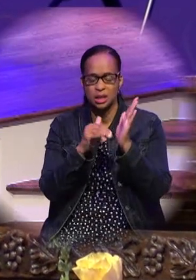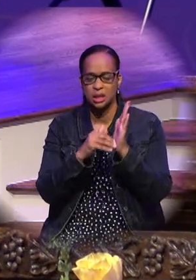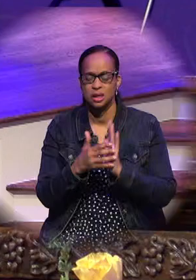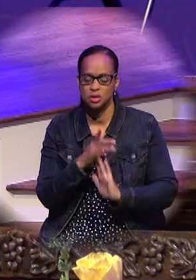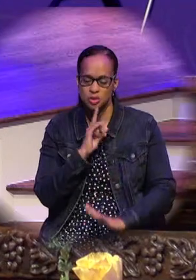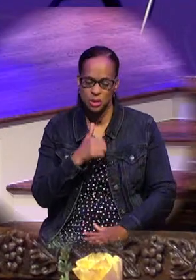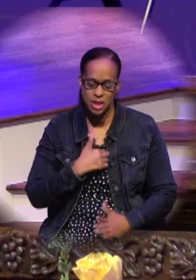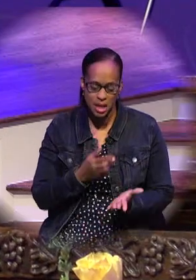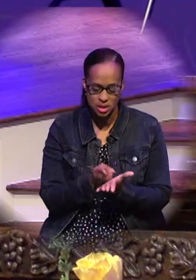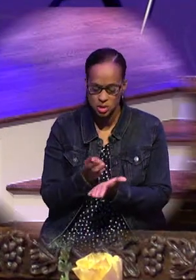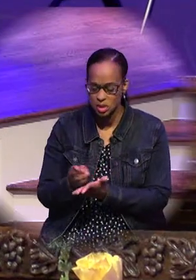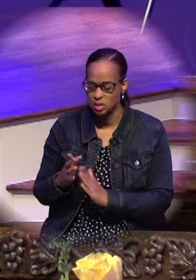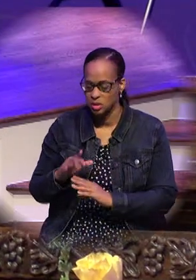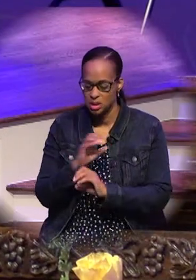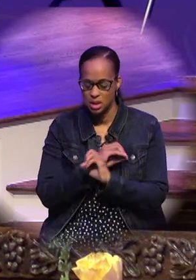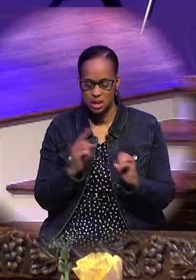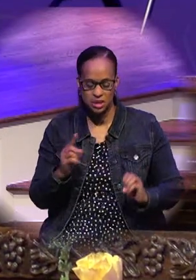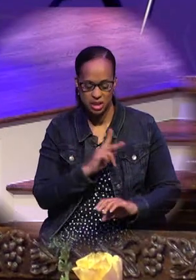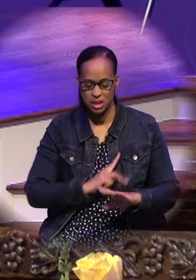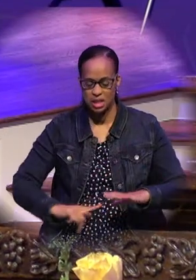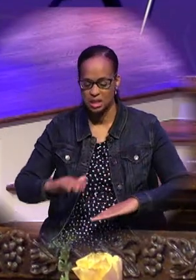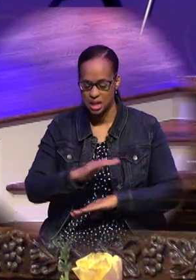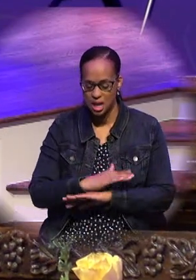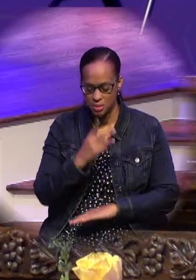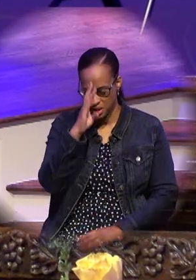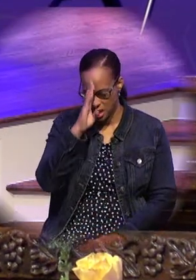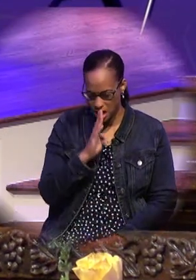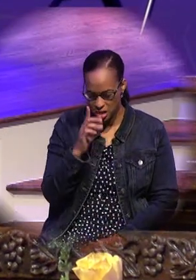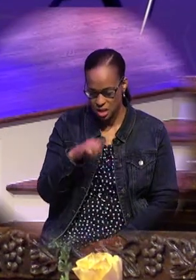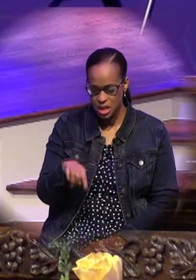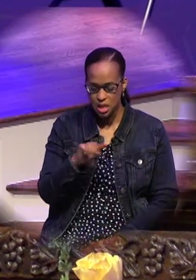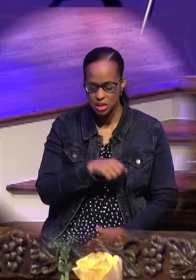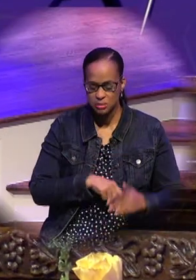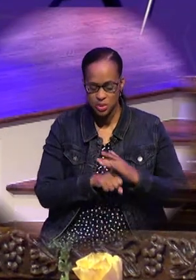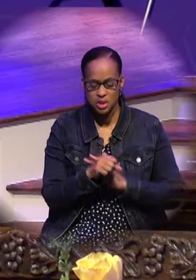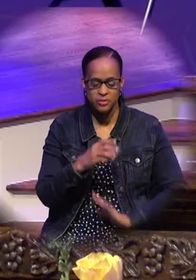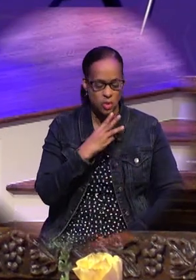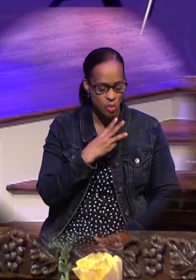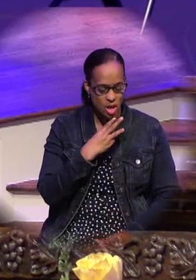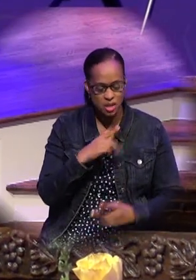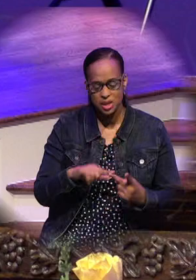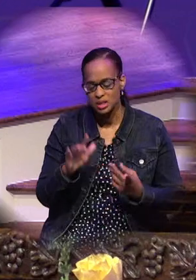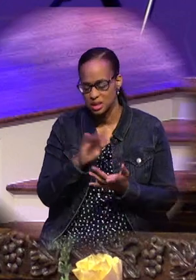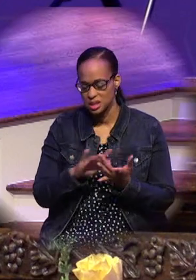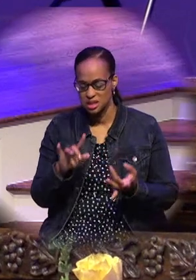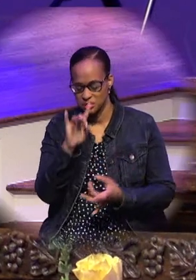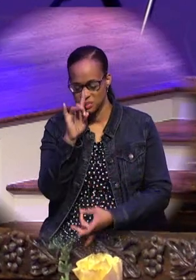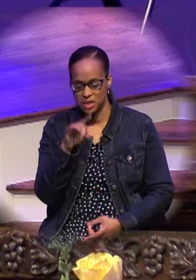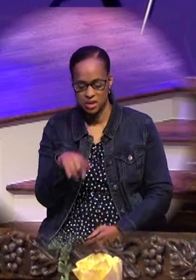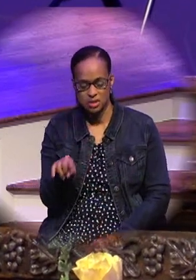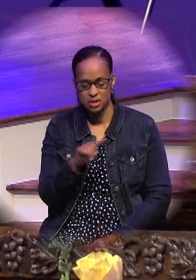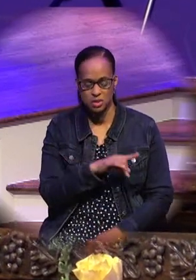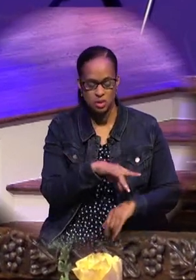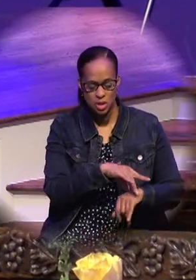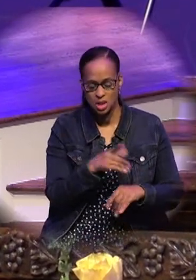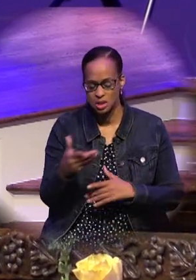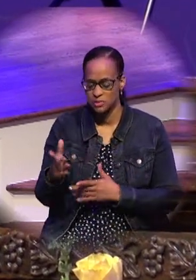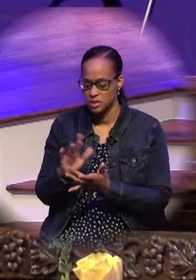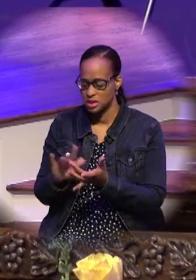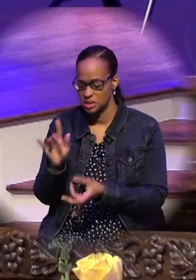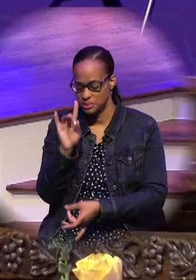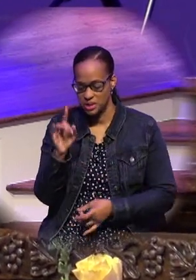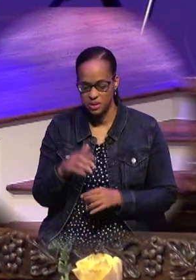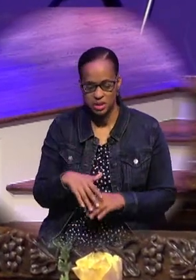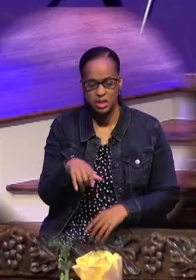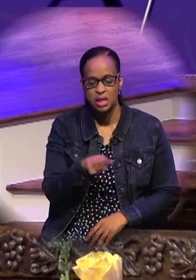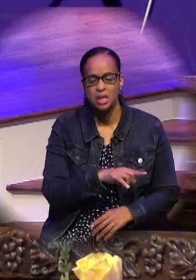I tell you, no one can enter the kingdom of God unless he is born of water and the Spirit. For flesh gives birth to flesh, but the Spirit gives birth